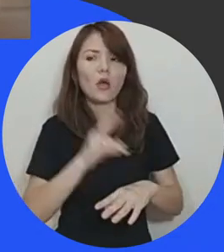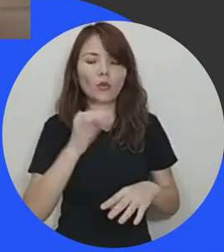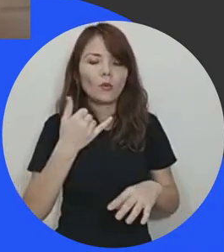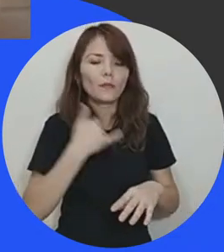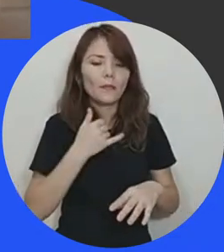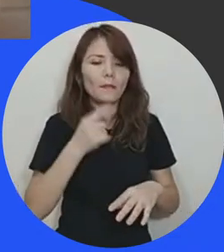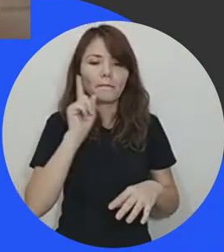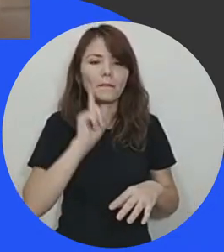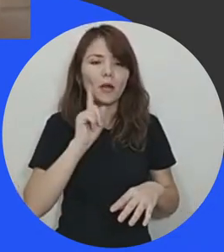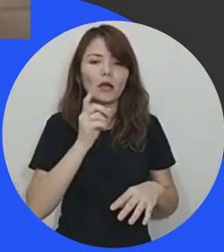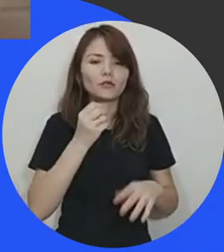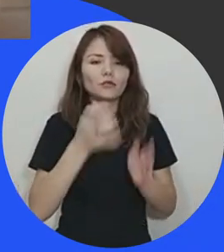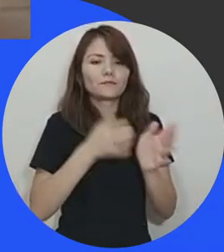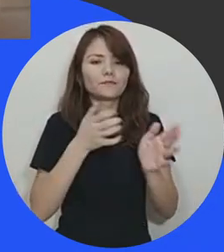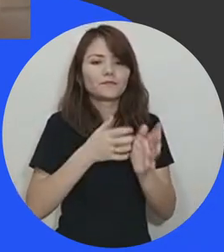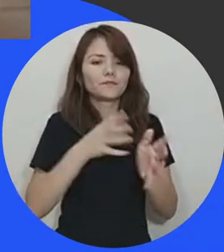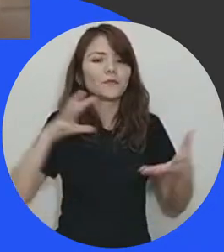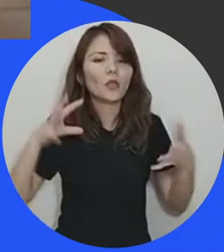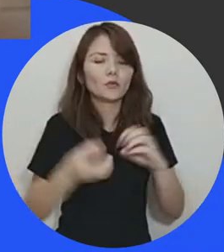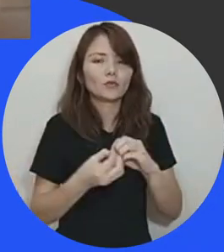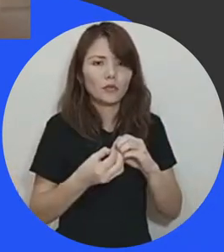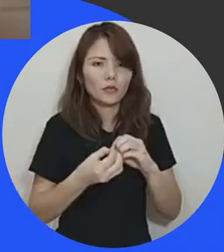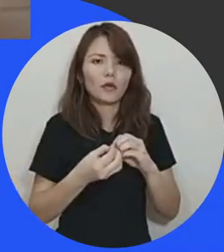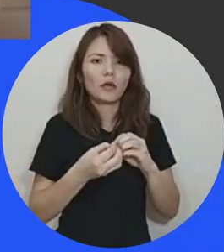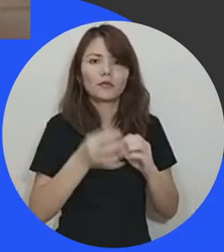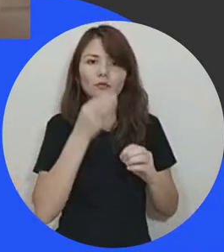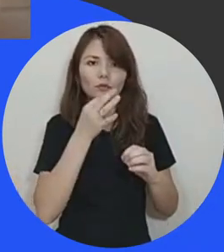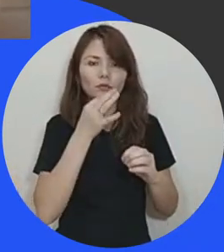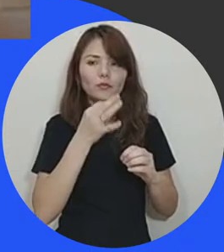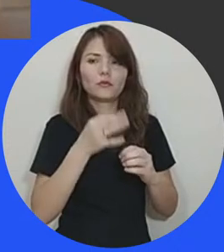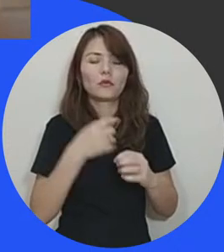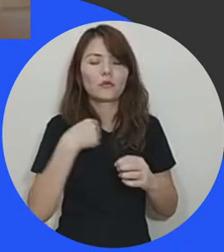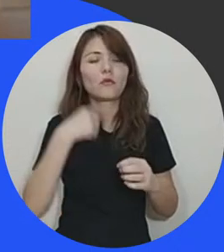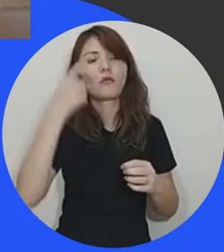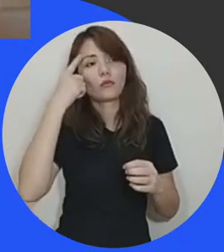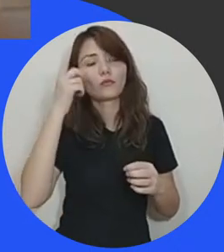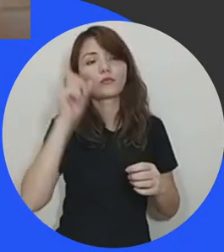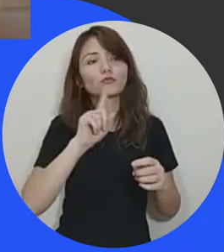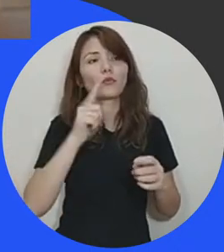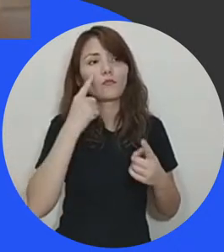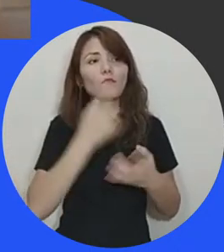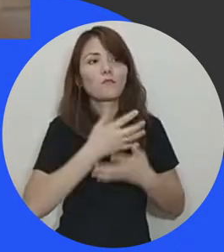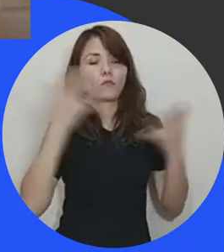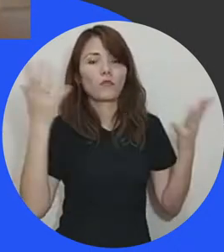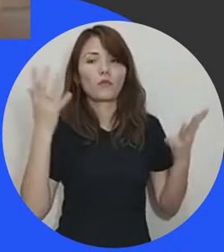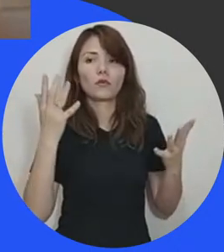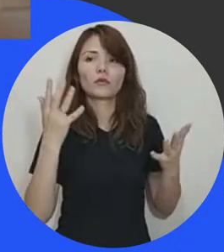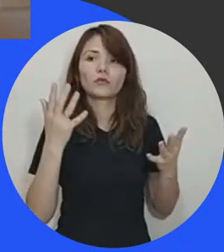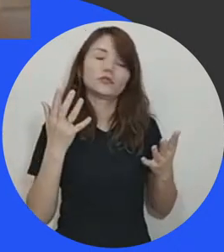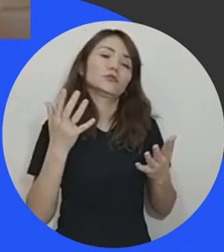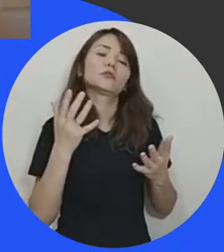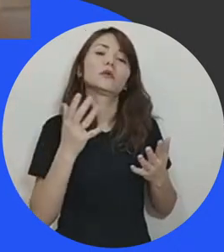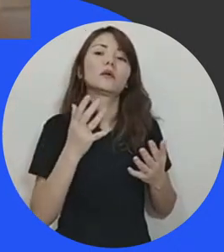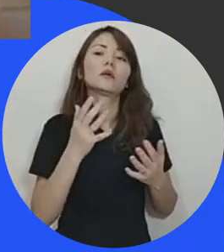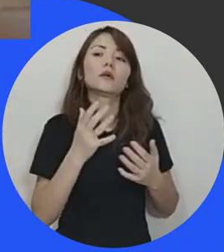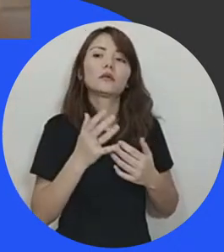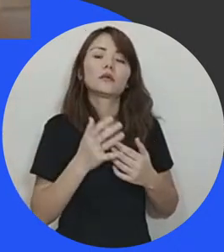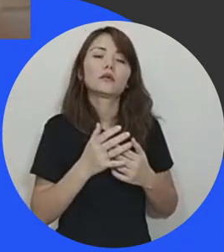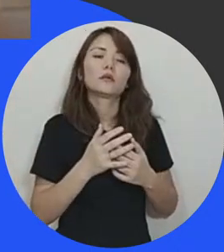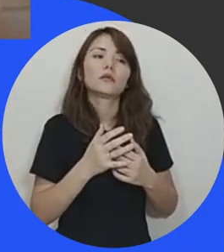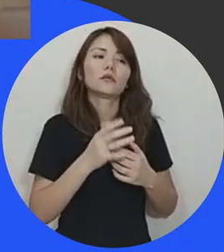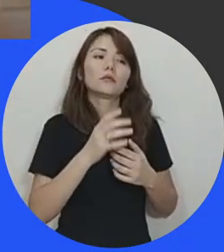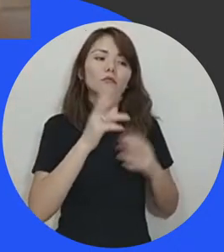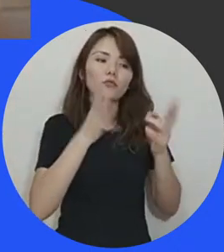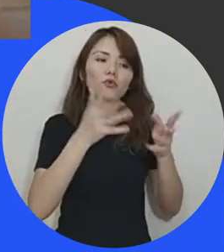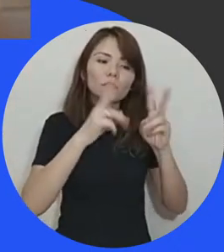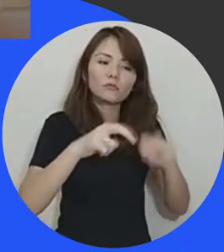that it's likely to be, as we do more sequencing of the host, we will start to identify some particular types where you get more